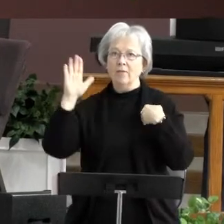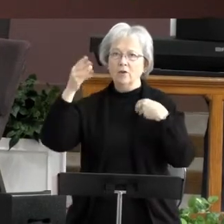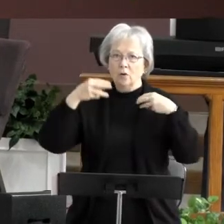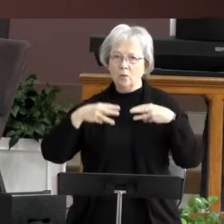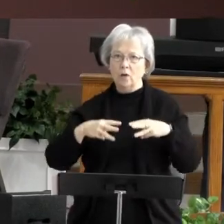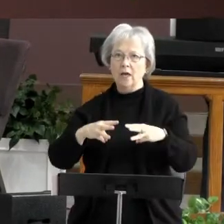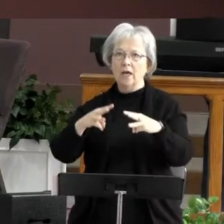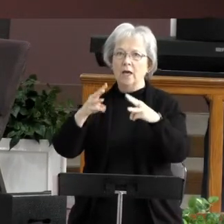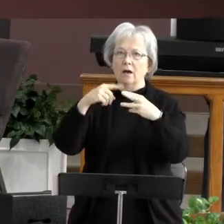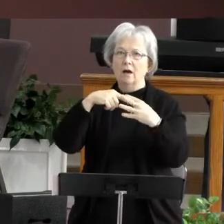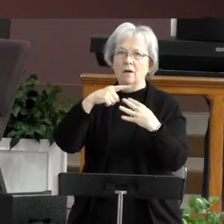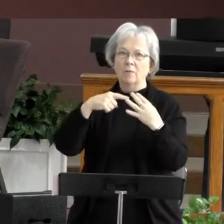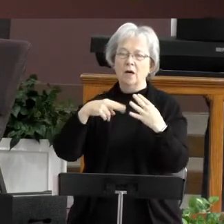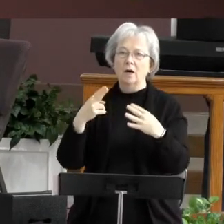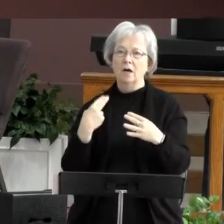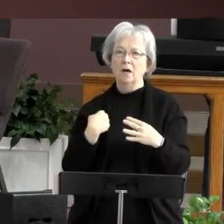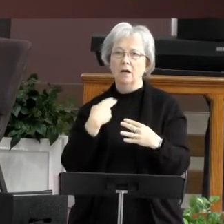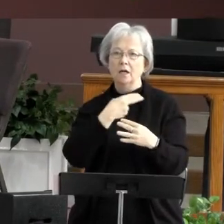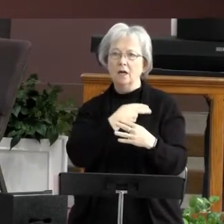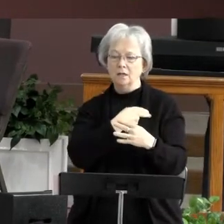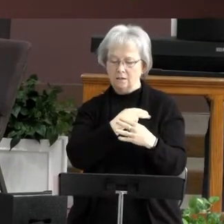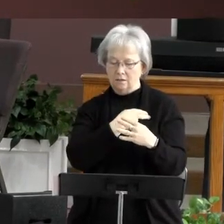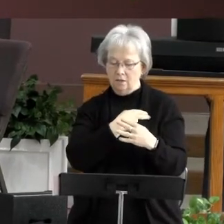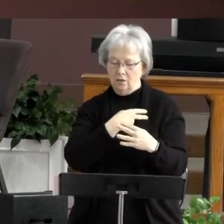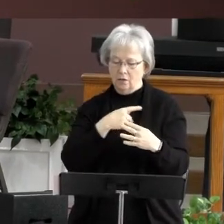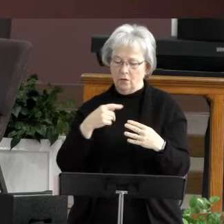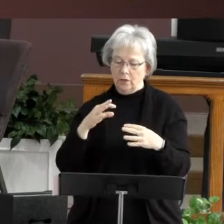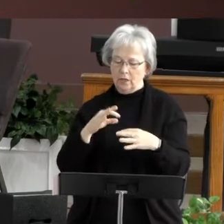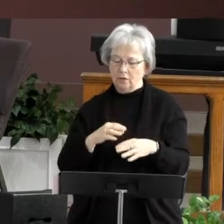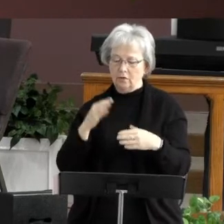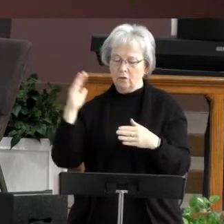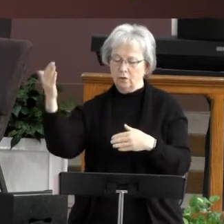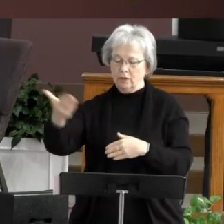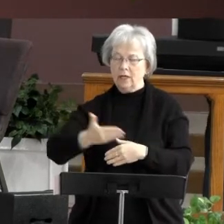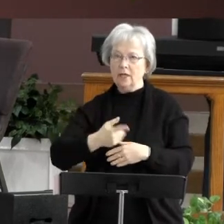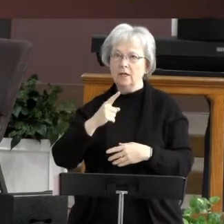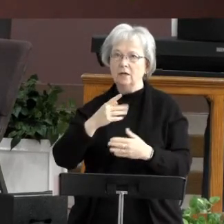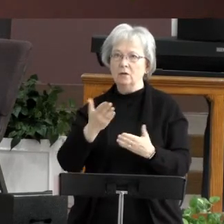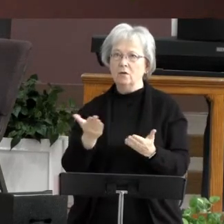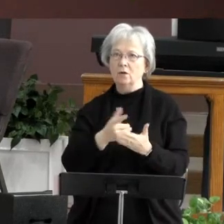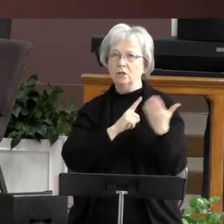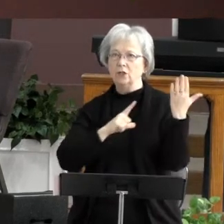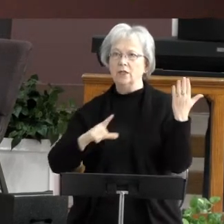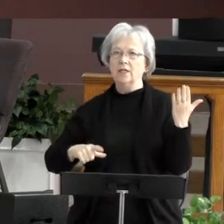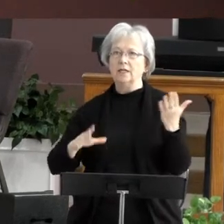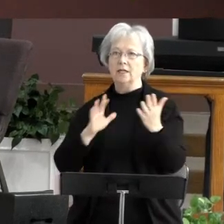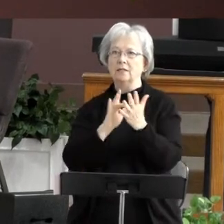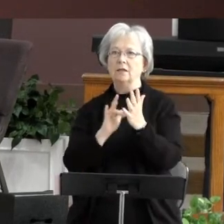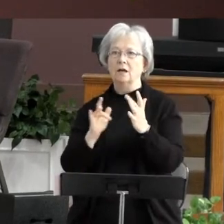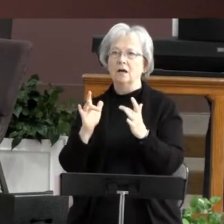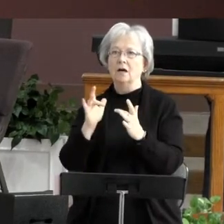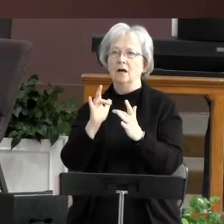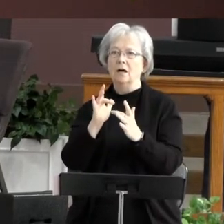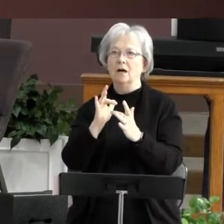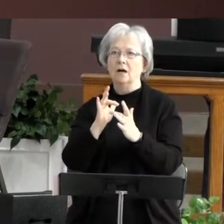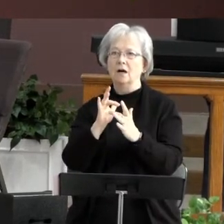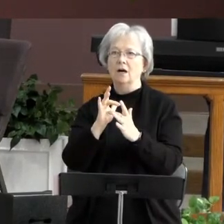Come have your way among us. We welcome you here, Lord